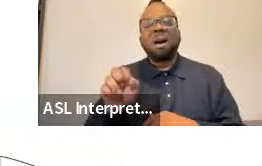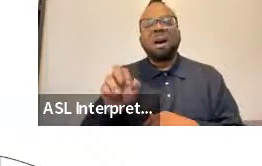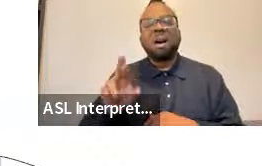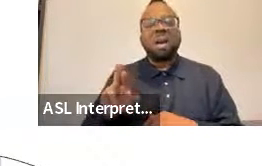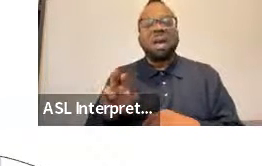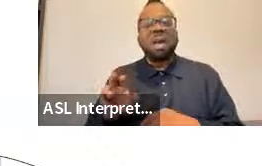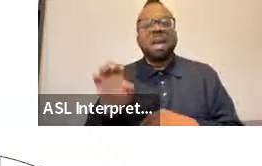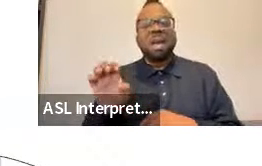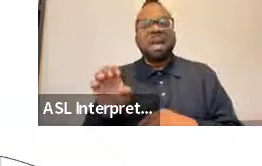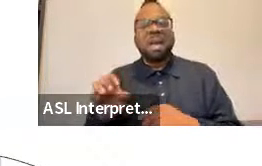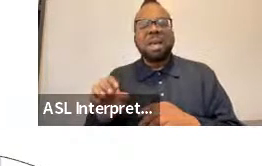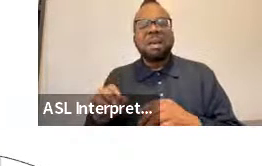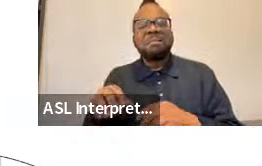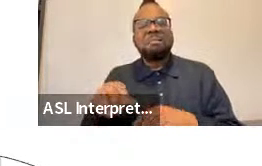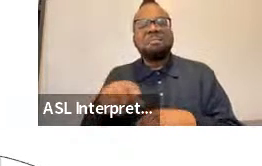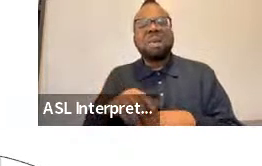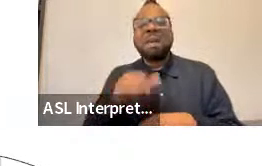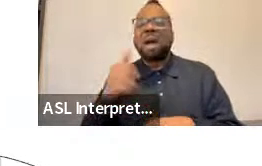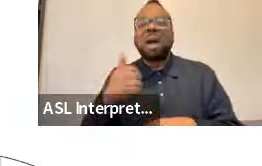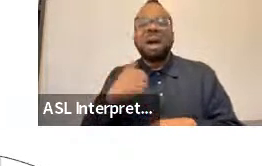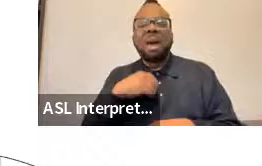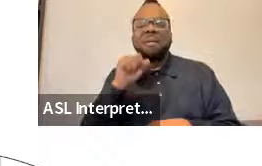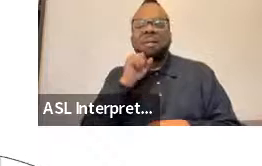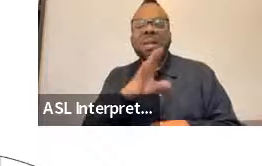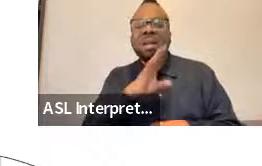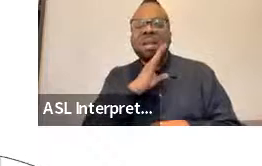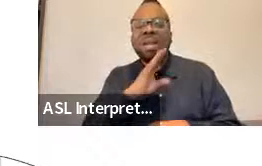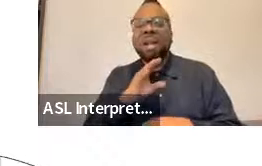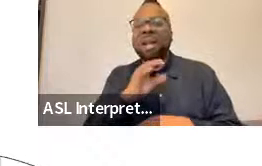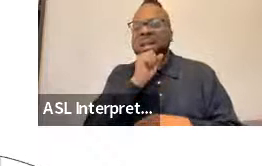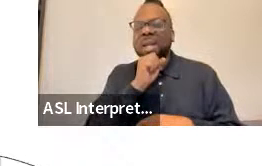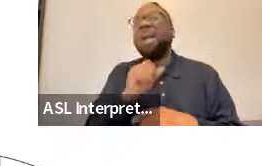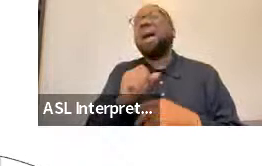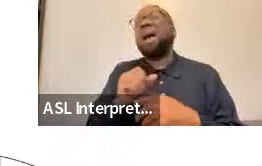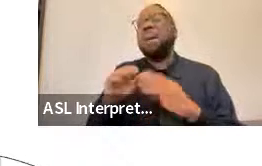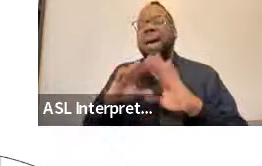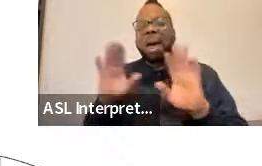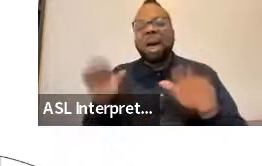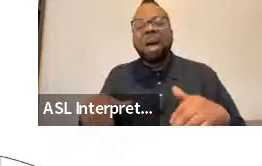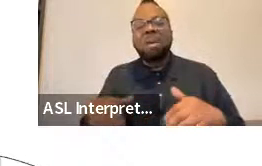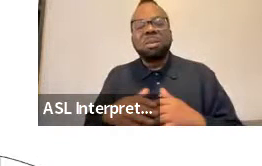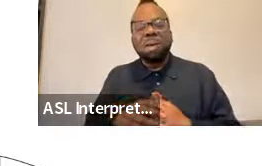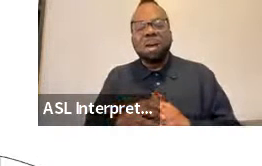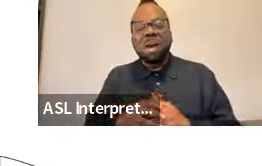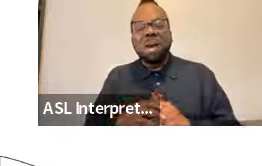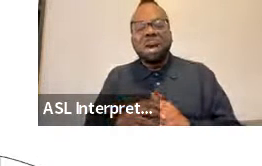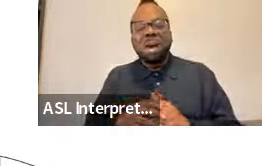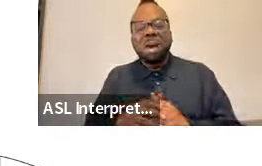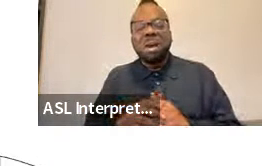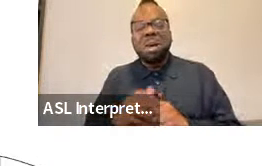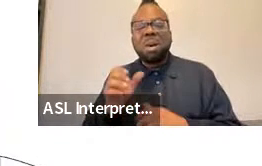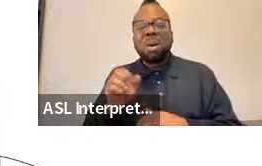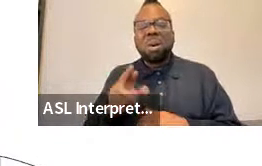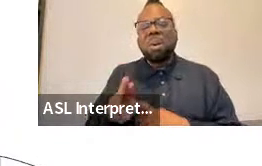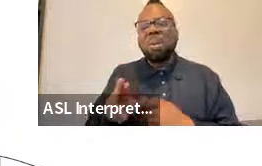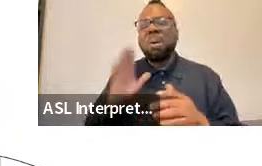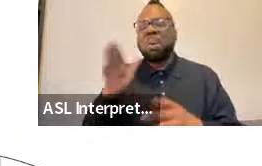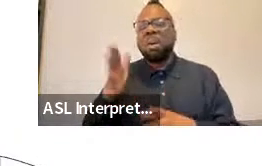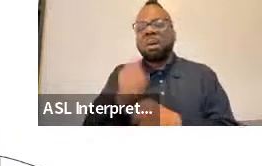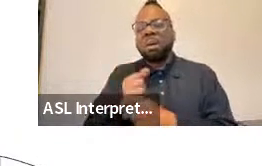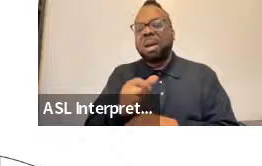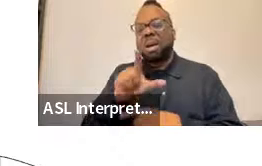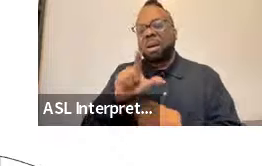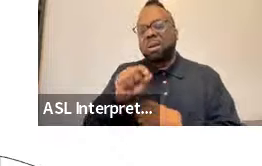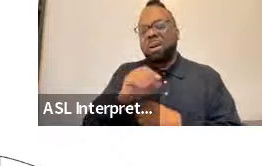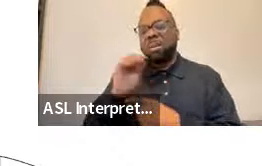with no existing senior housing preference, or a very small senior housing preference, will receive a 20% bump for